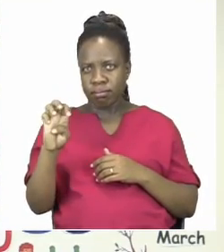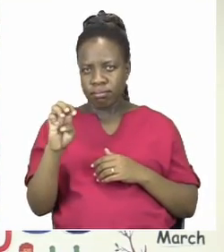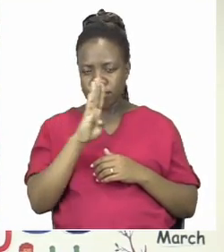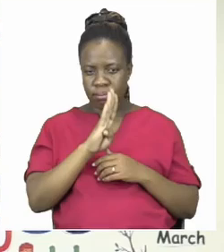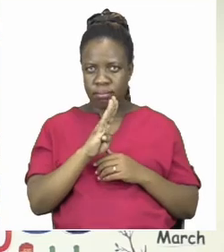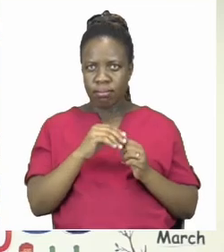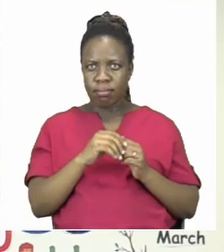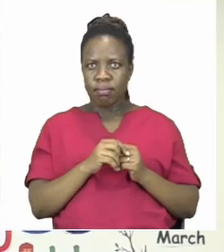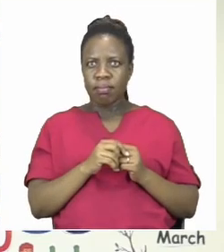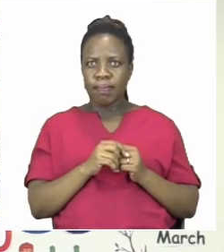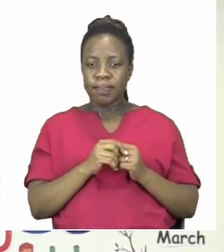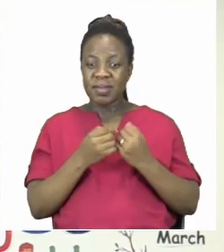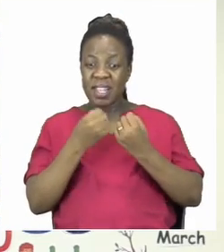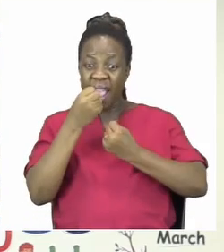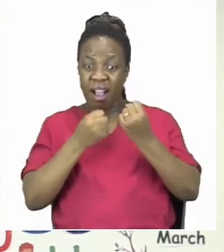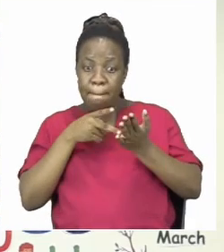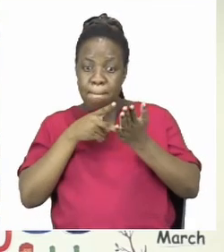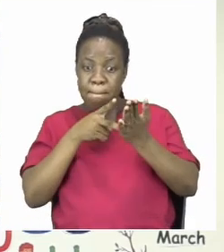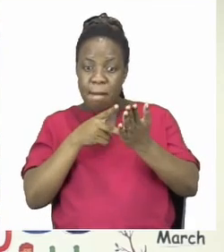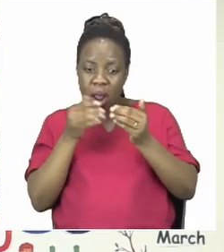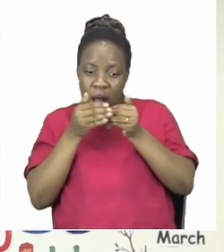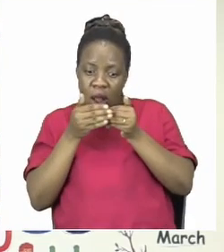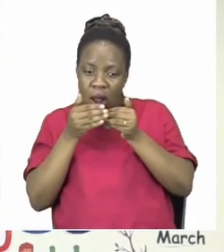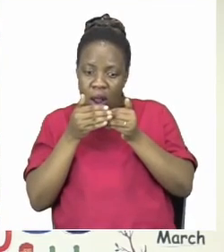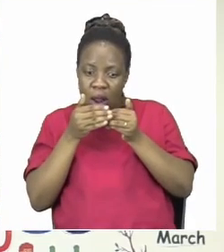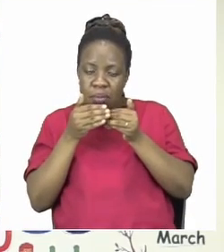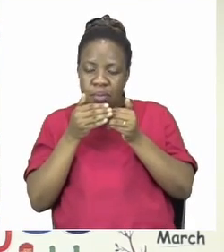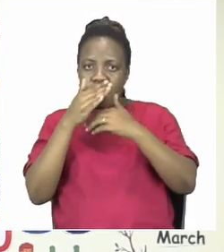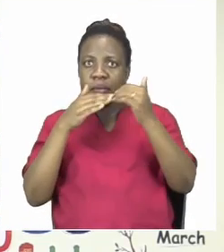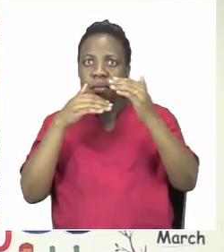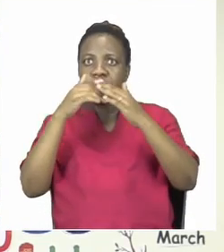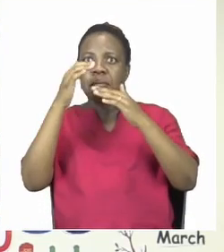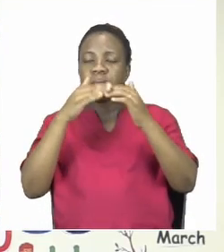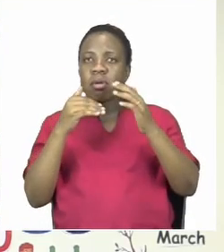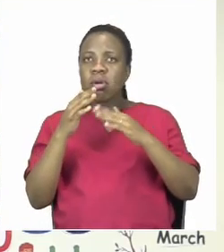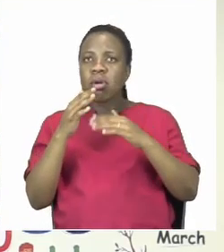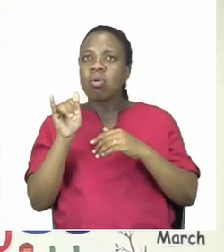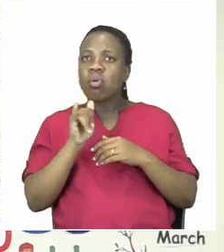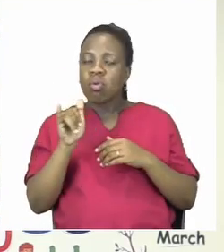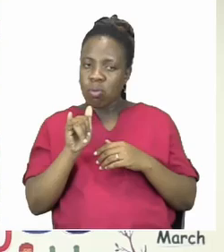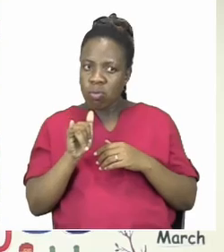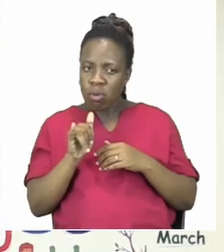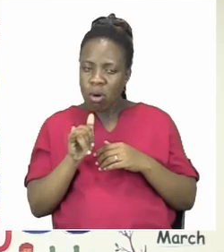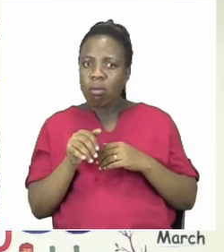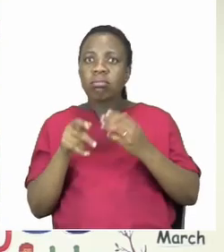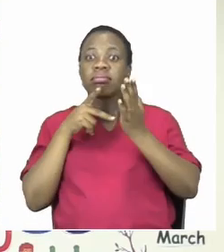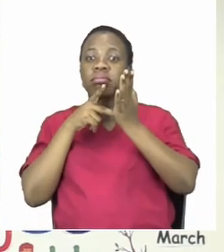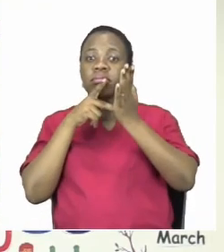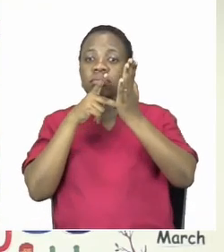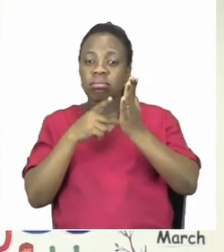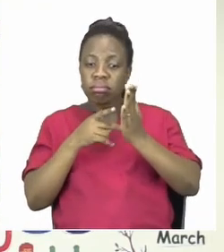near which building? Here you will see there is a car parked close to Ariana's